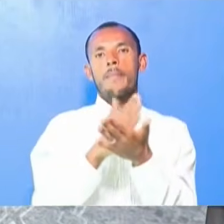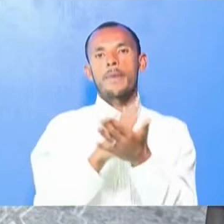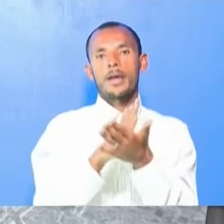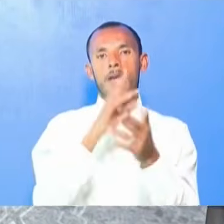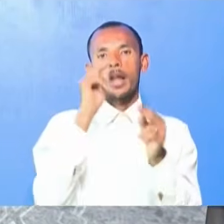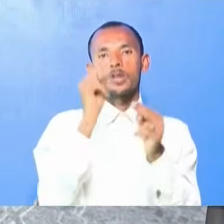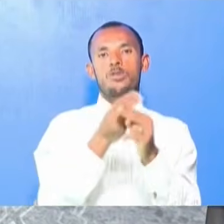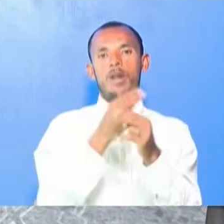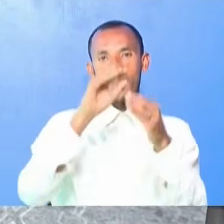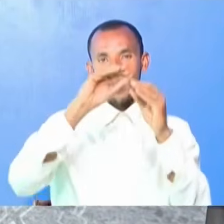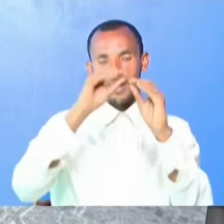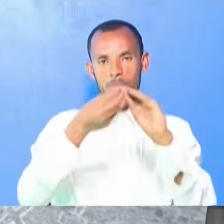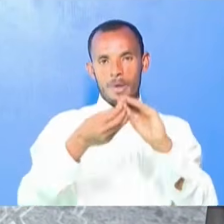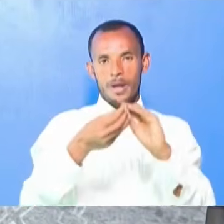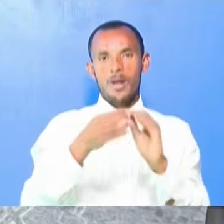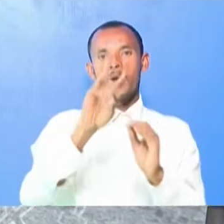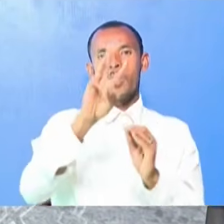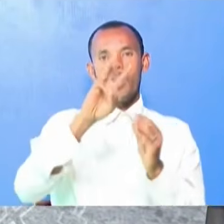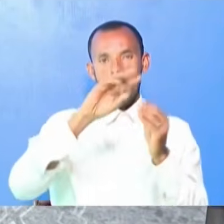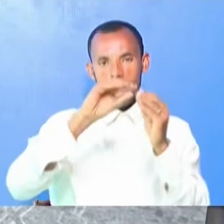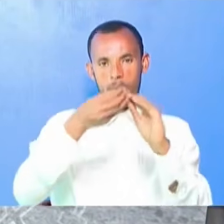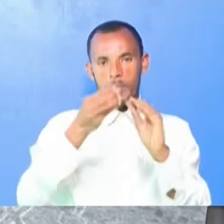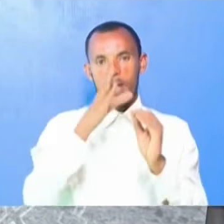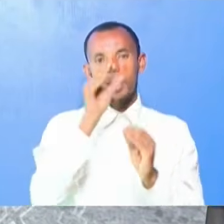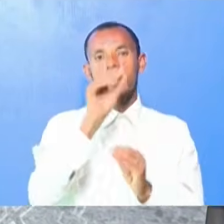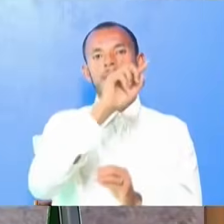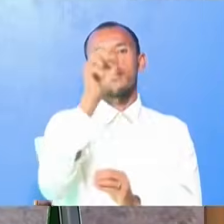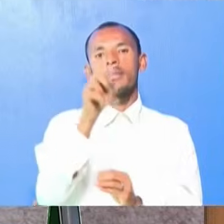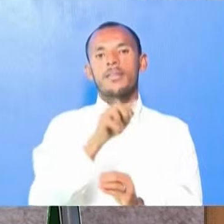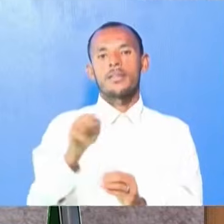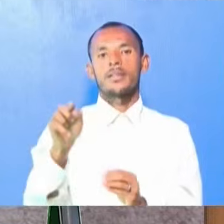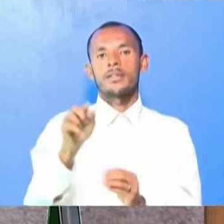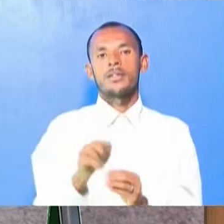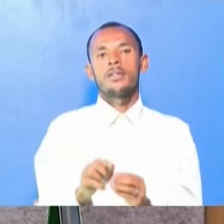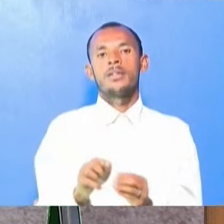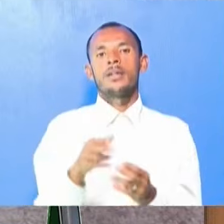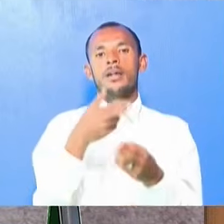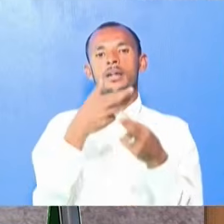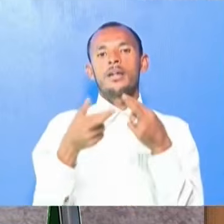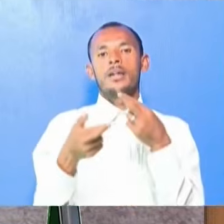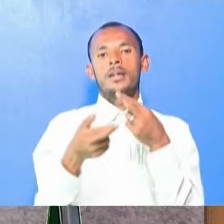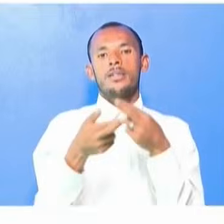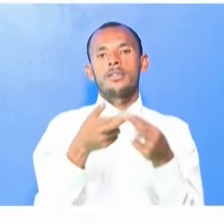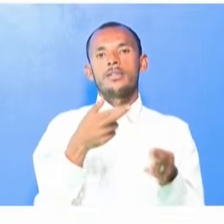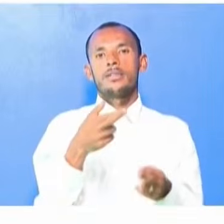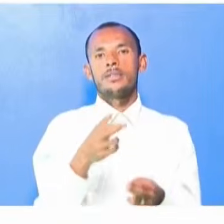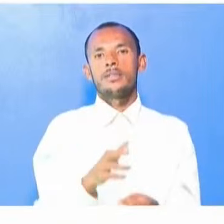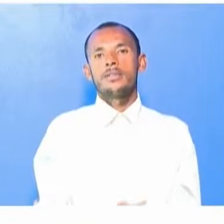natural number, whole number, and integer. Relation.